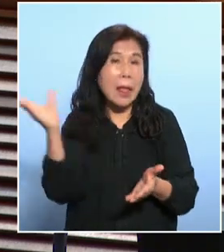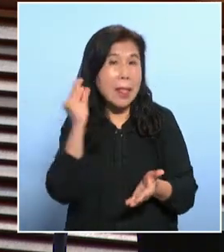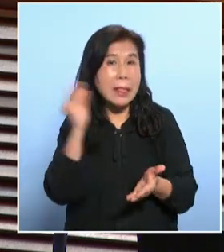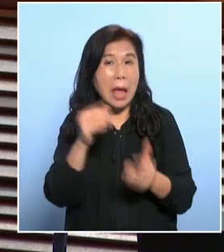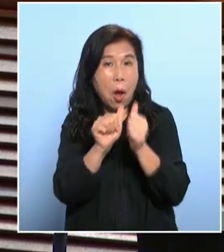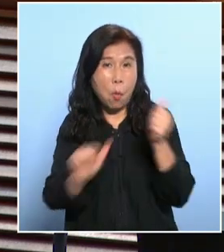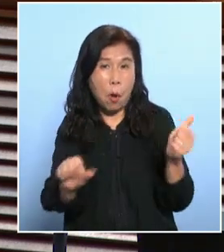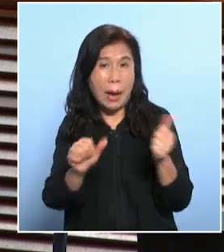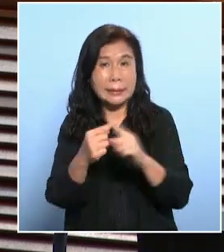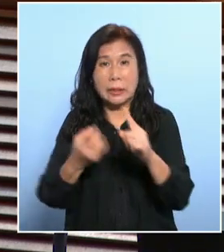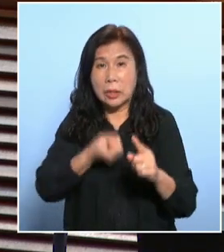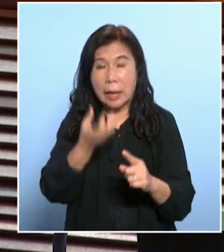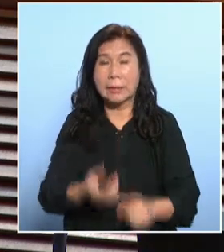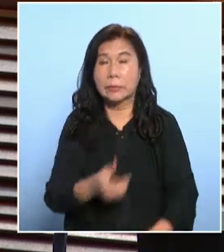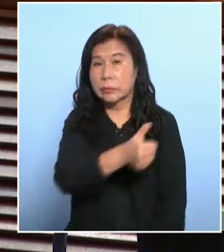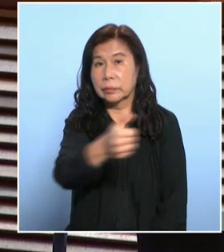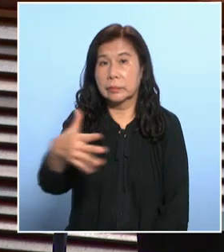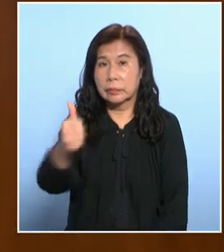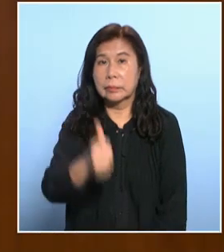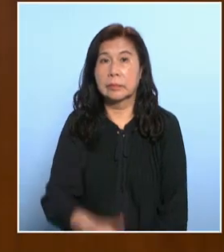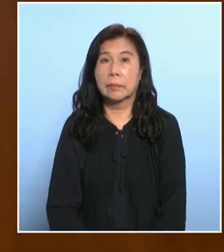about the details of the